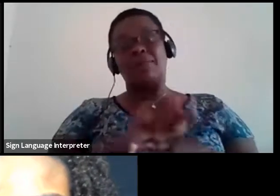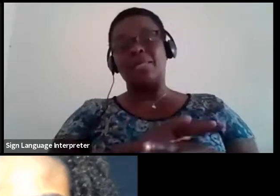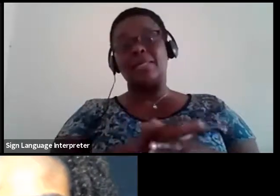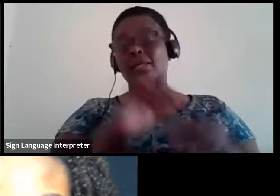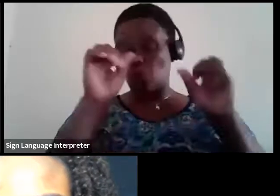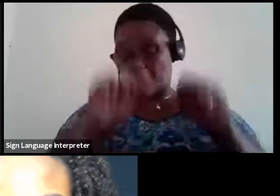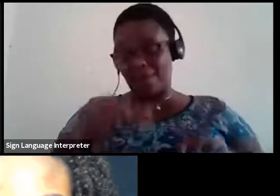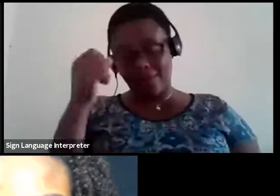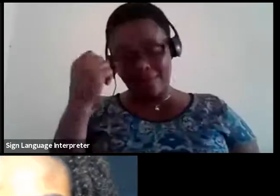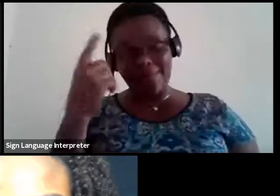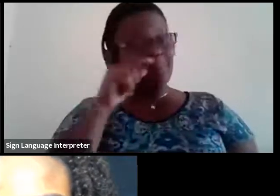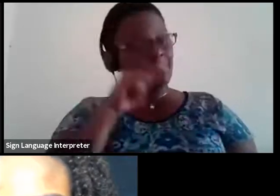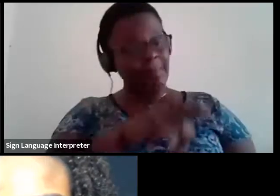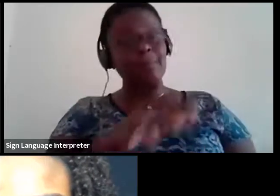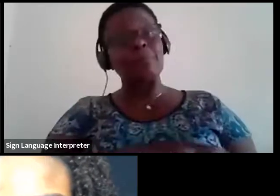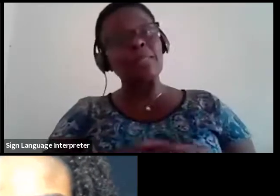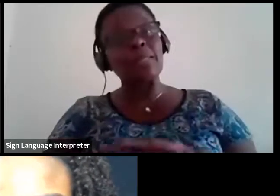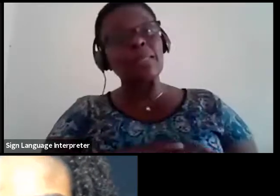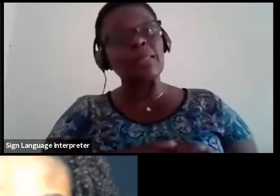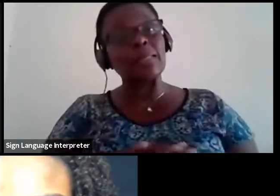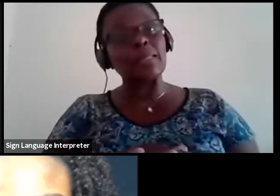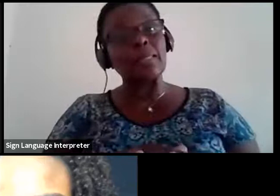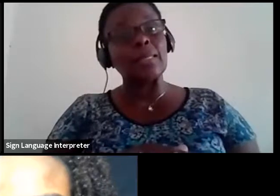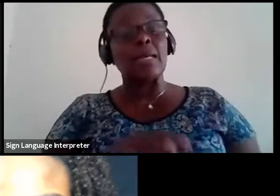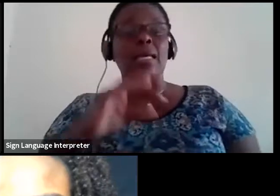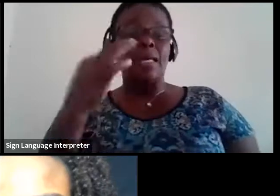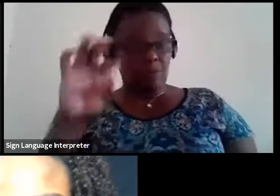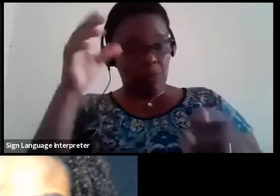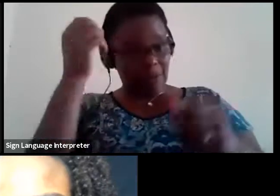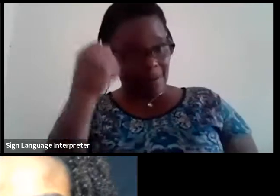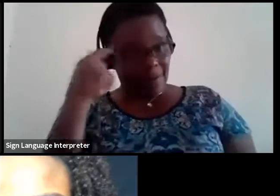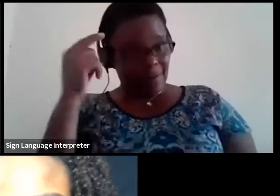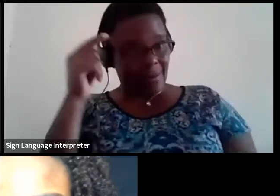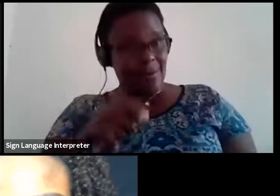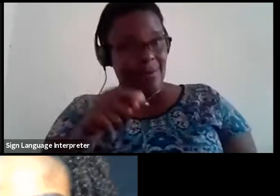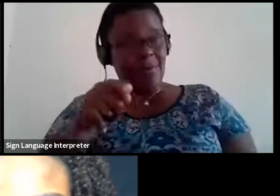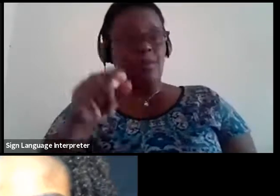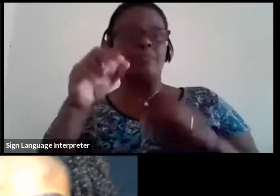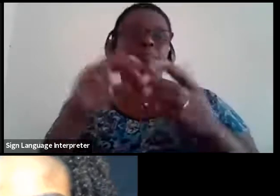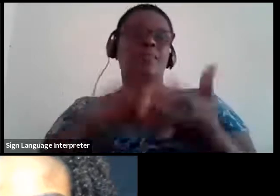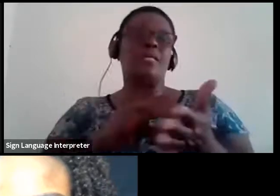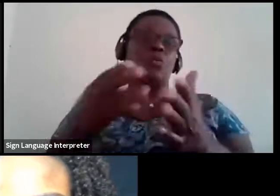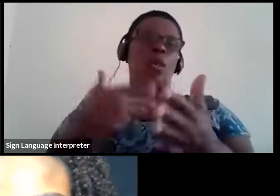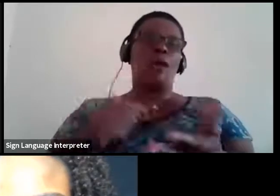tech company. For example, just the other day in the light of the Gender